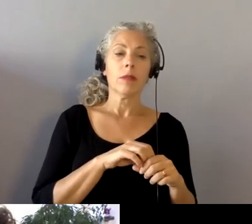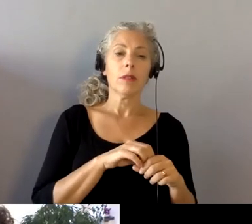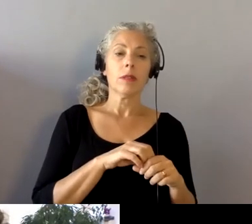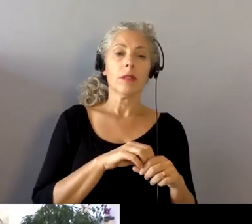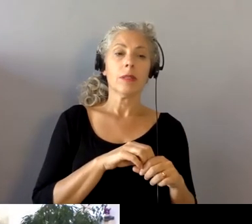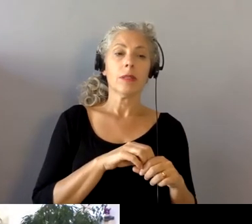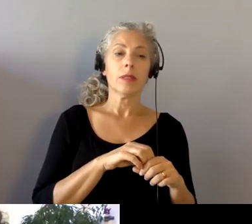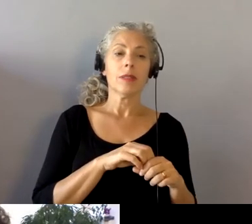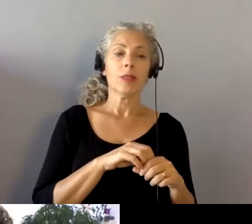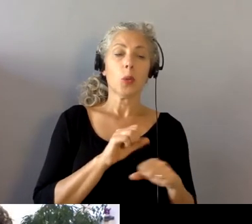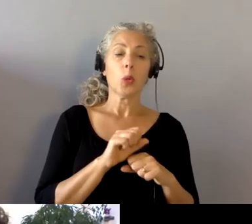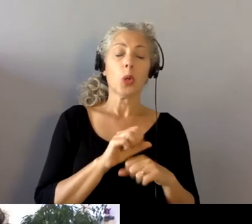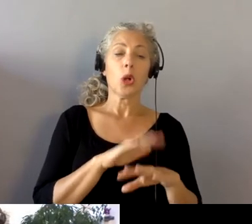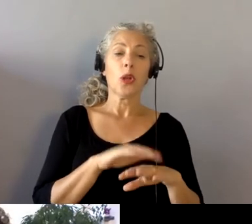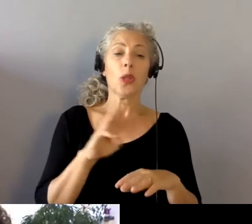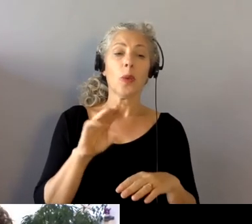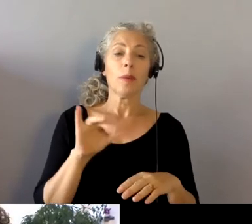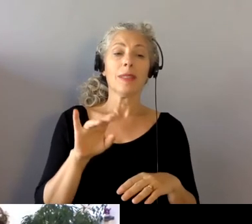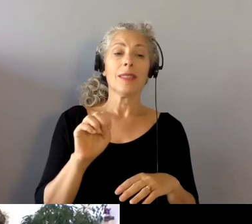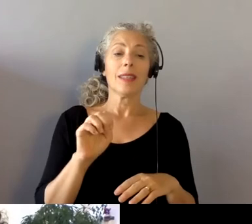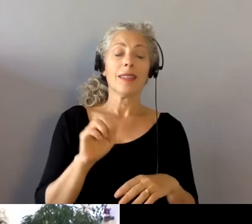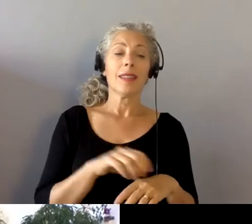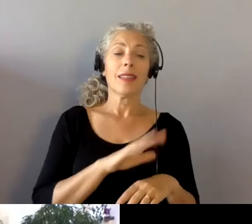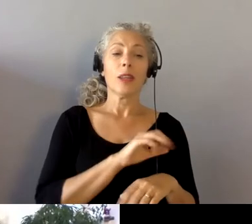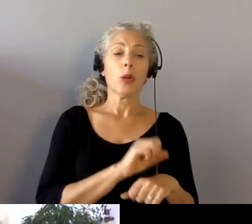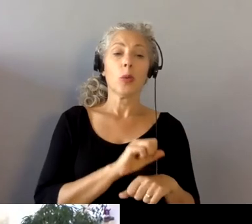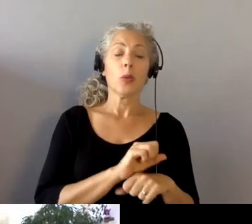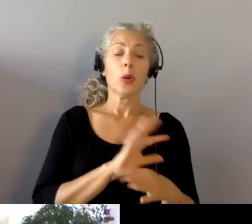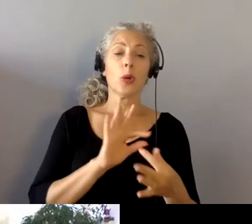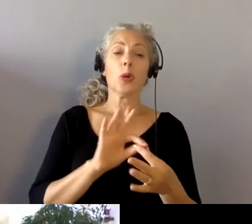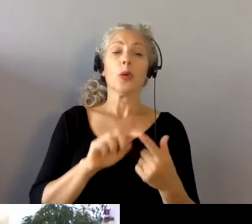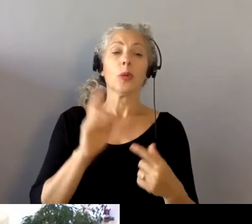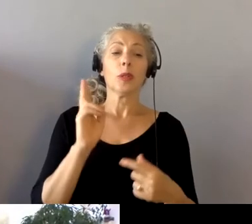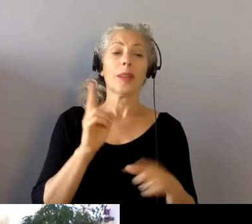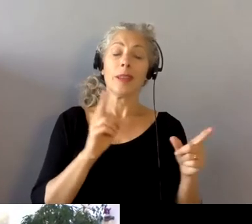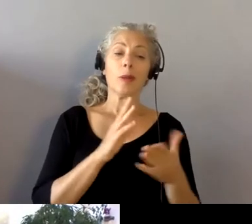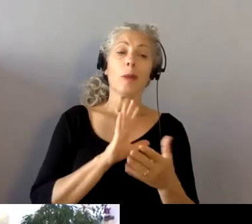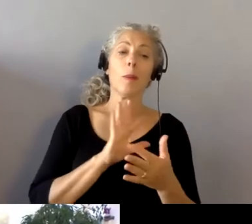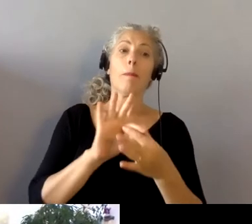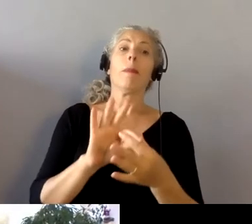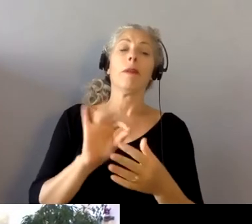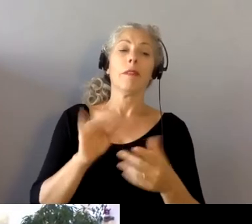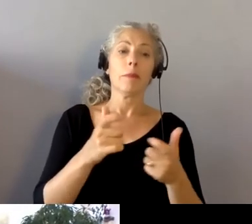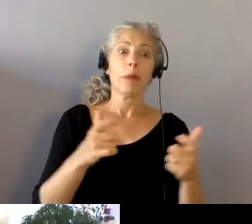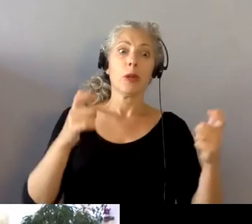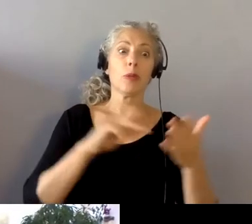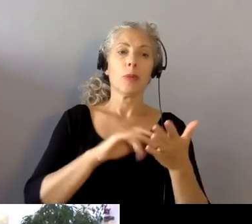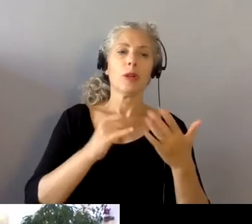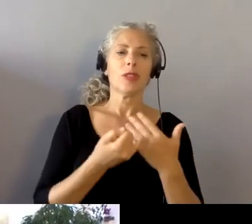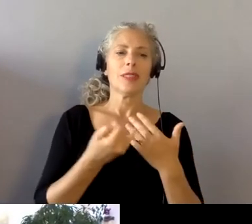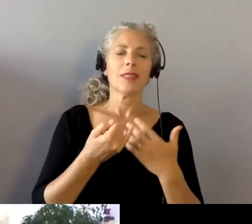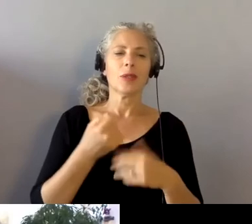part of the website, having their work as part of this historic institution in Minneapolis, and that they were a part of this bigger project that was in this